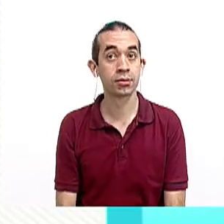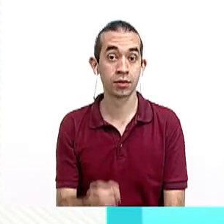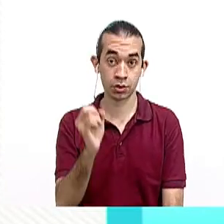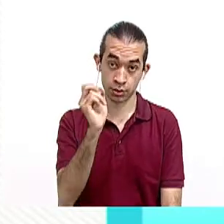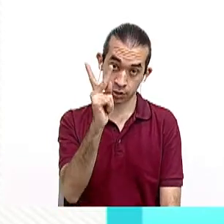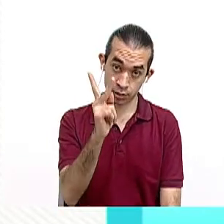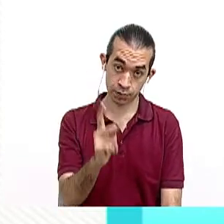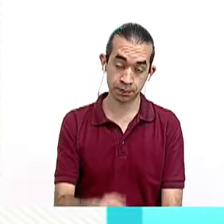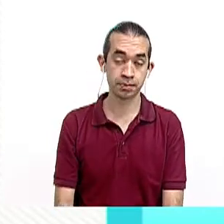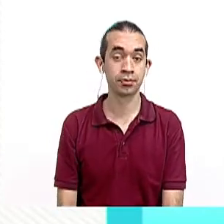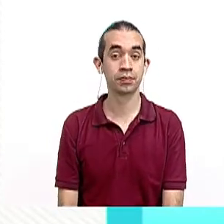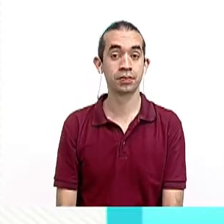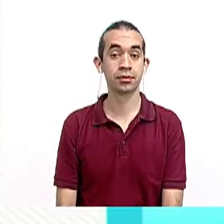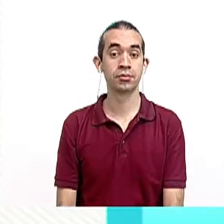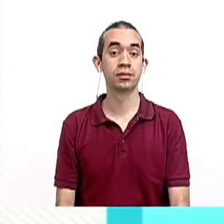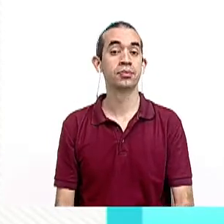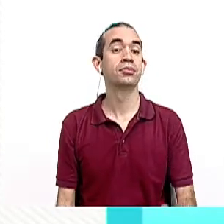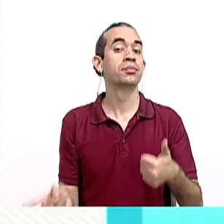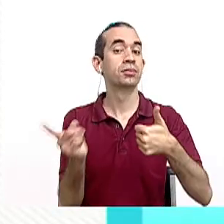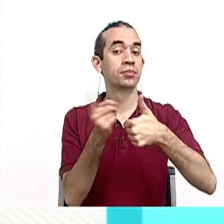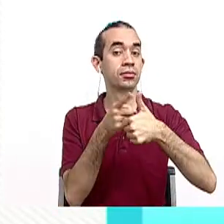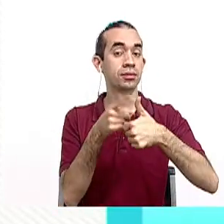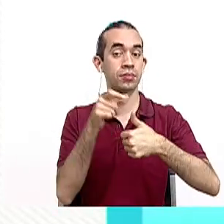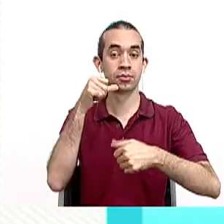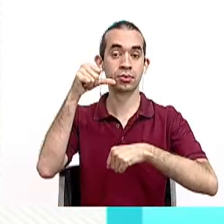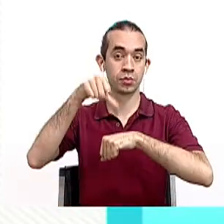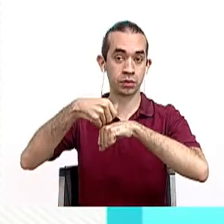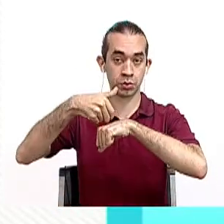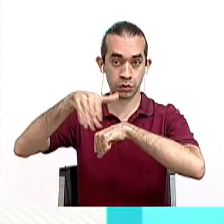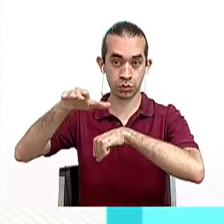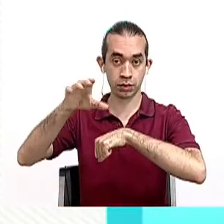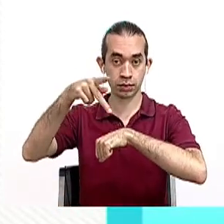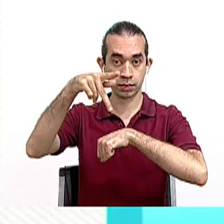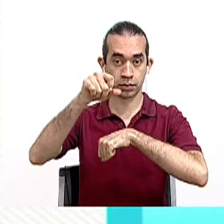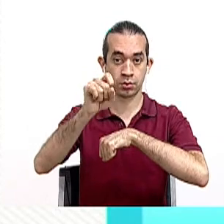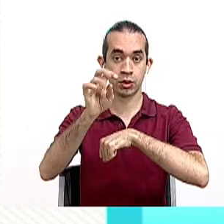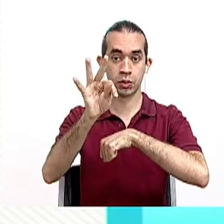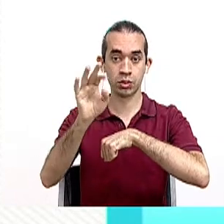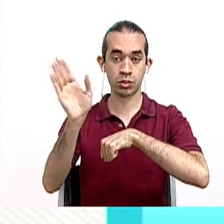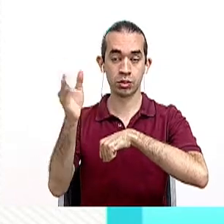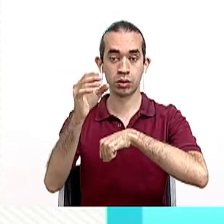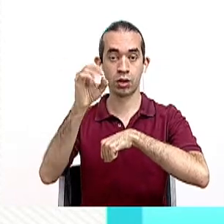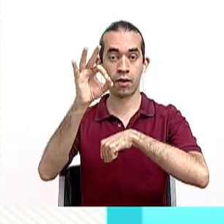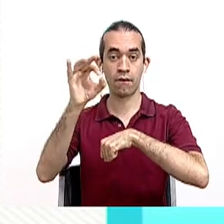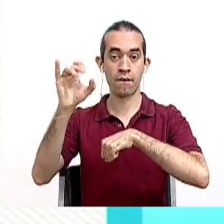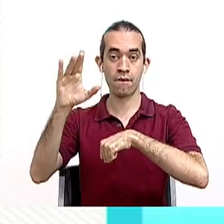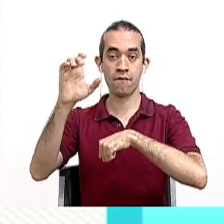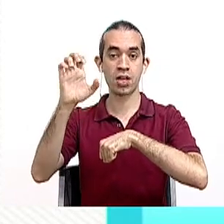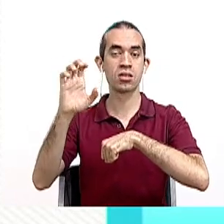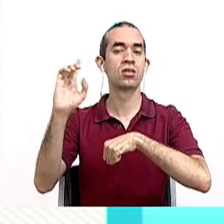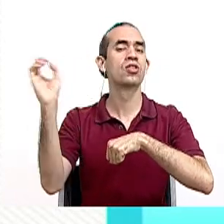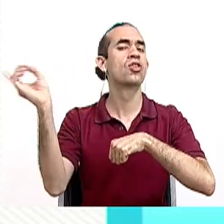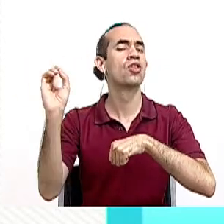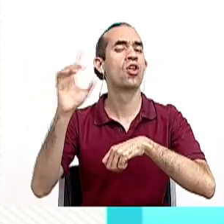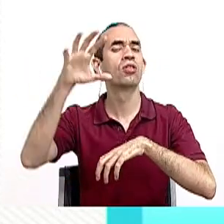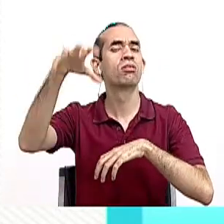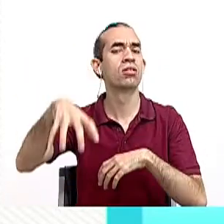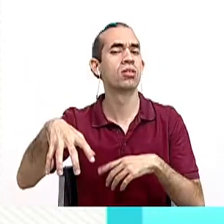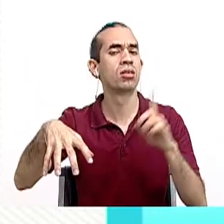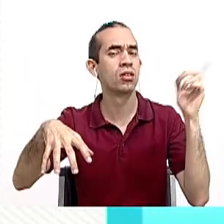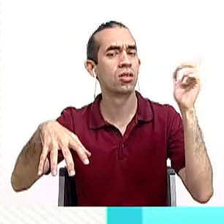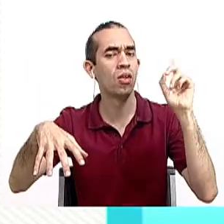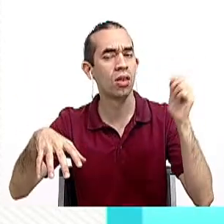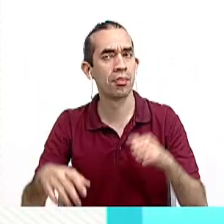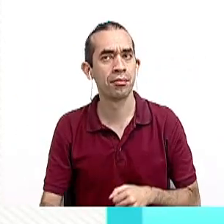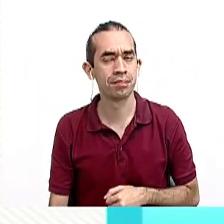Okay, so here you have, the first one is, where is the post office? Okay, where is the post